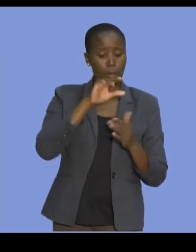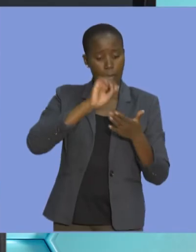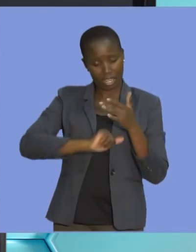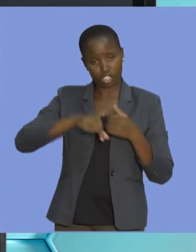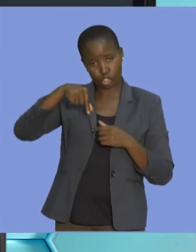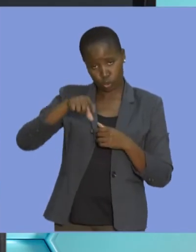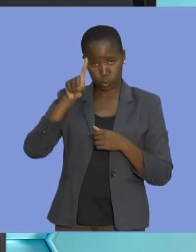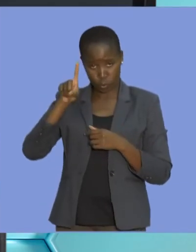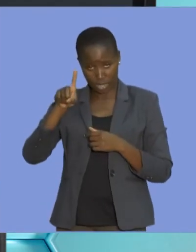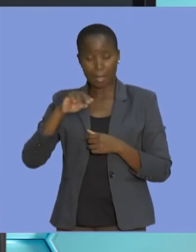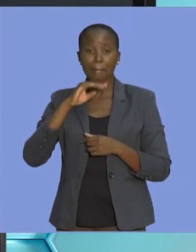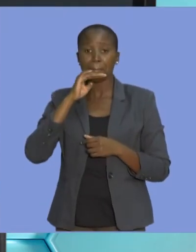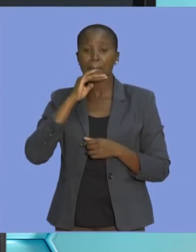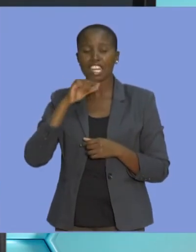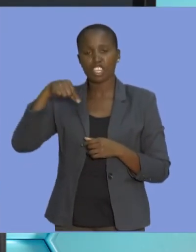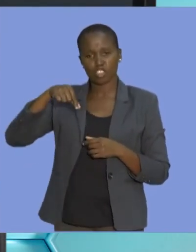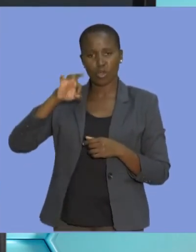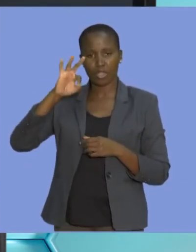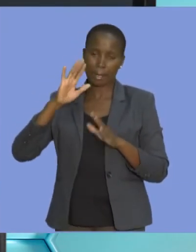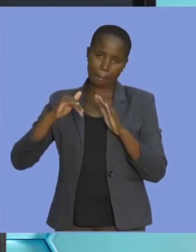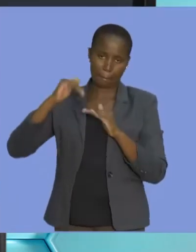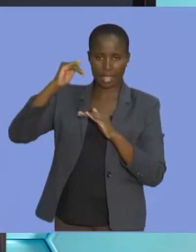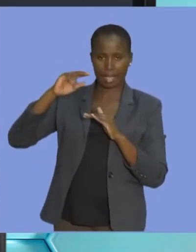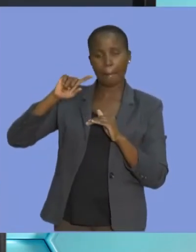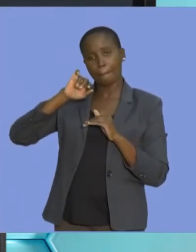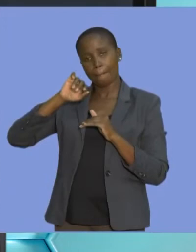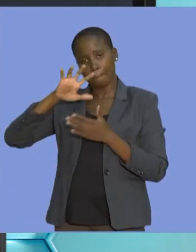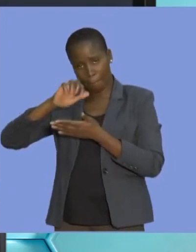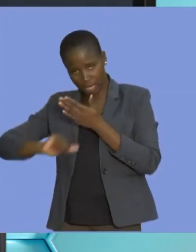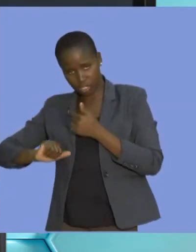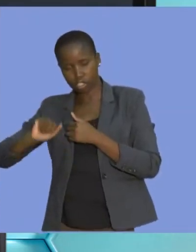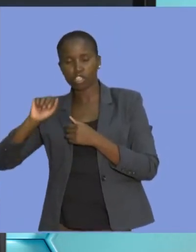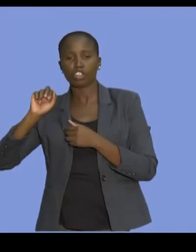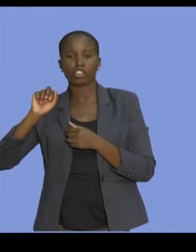Q3 minus Q2, this is negative skewed.